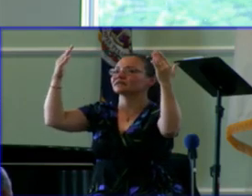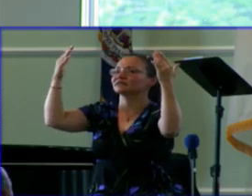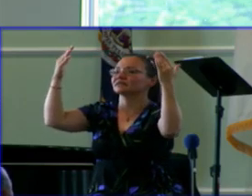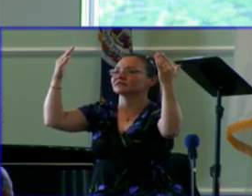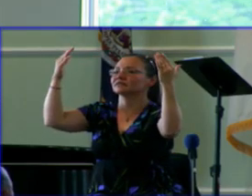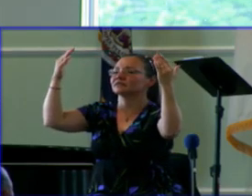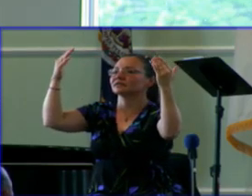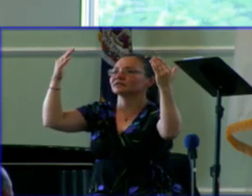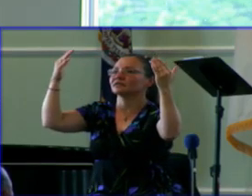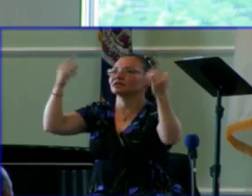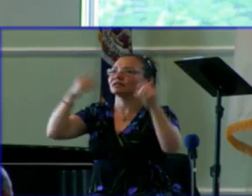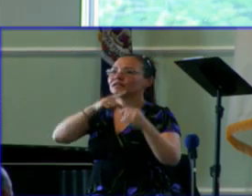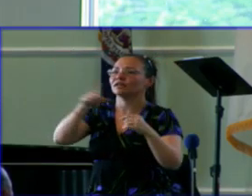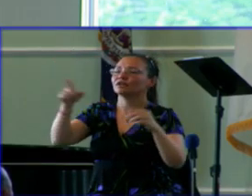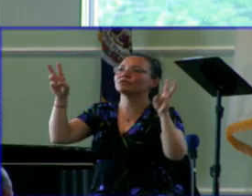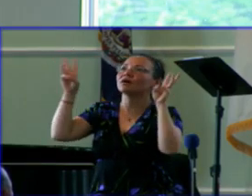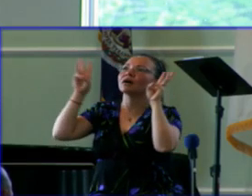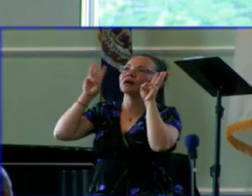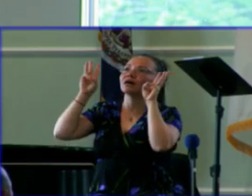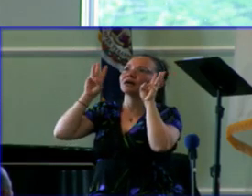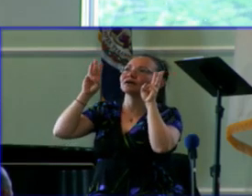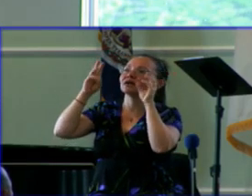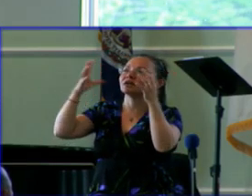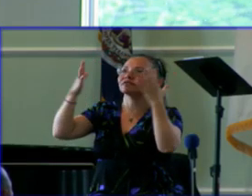that you are in awe of God's power.